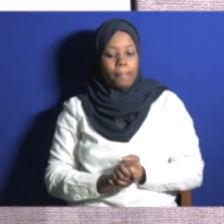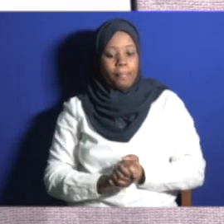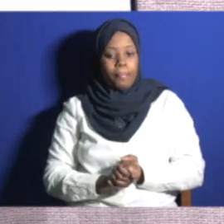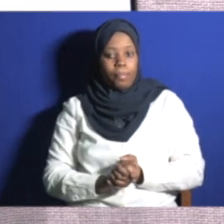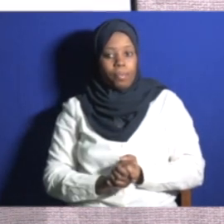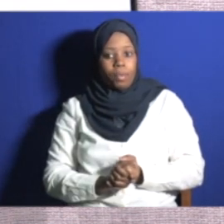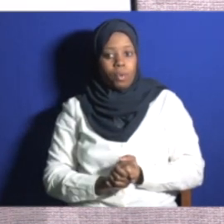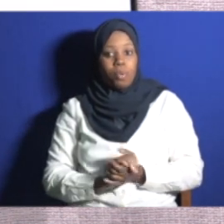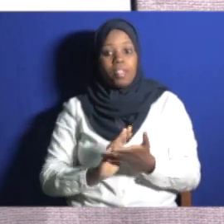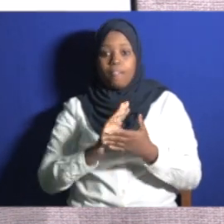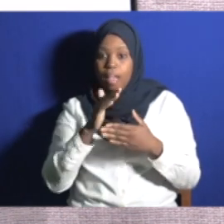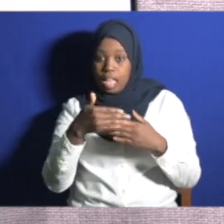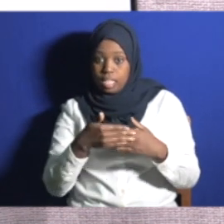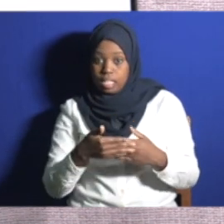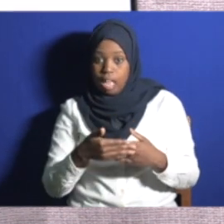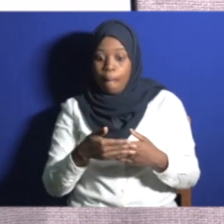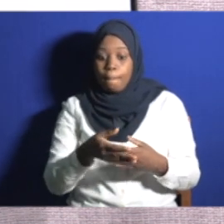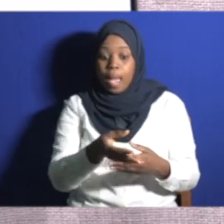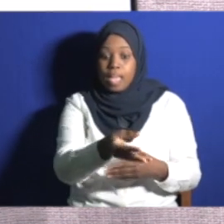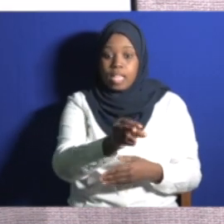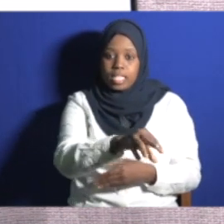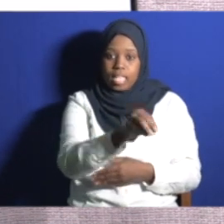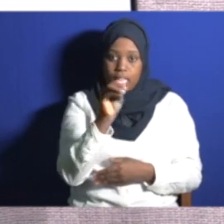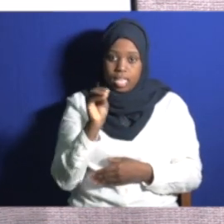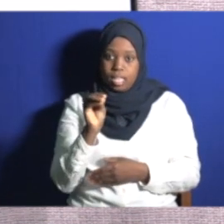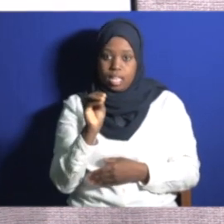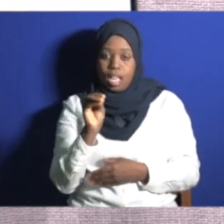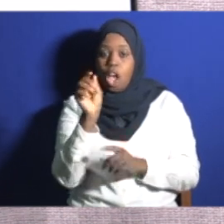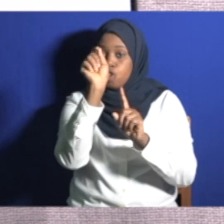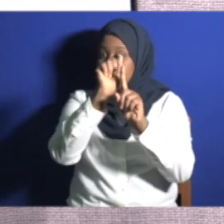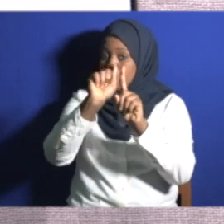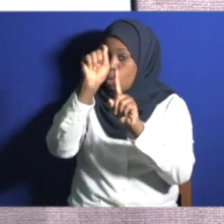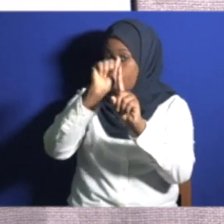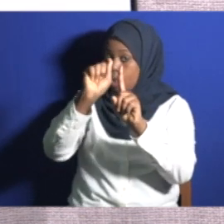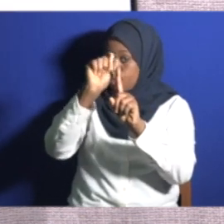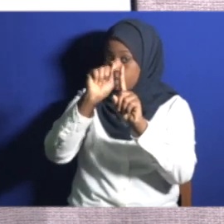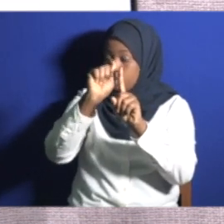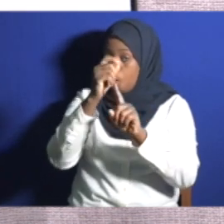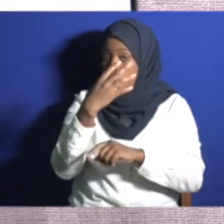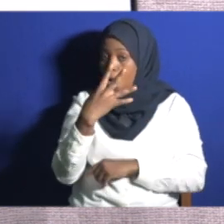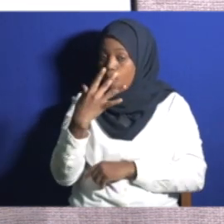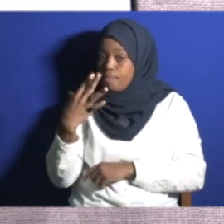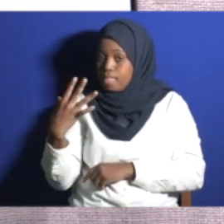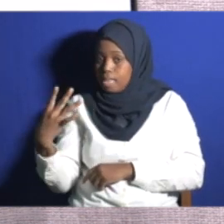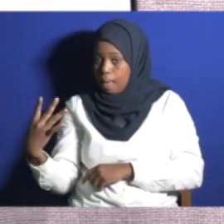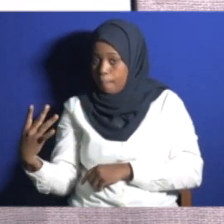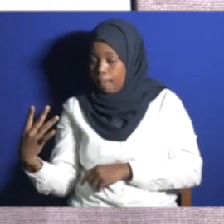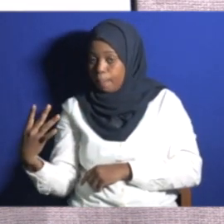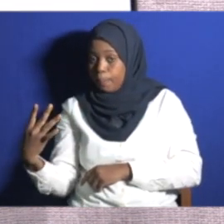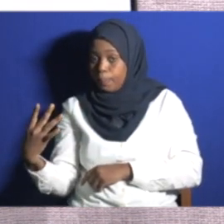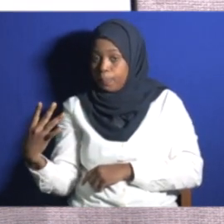Very good. We reverse by taking square root of the number.